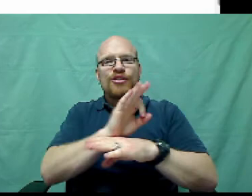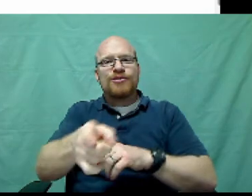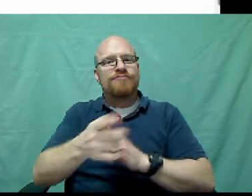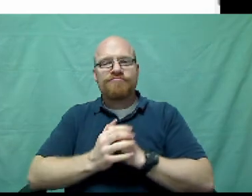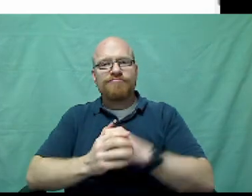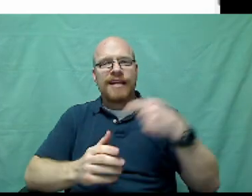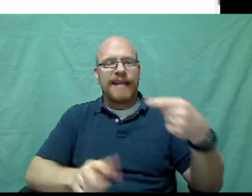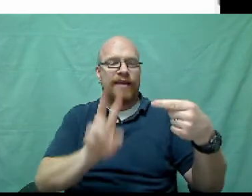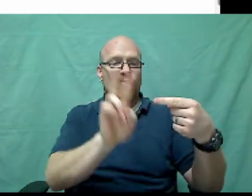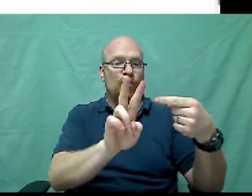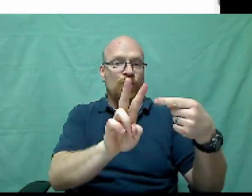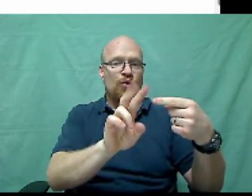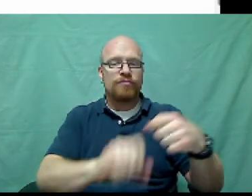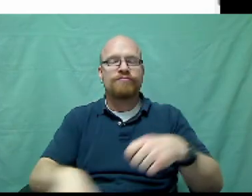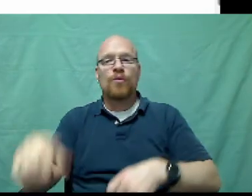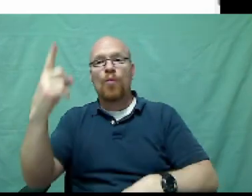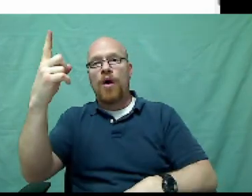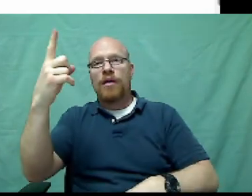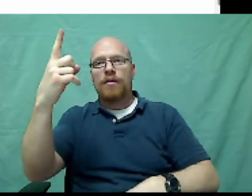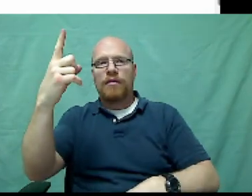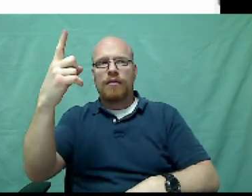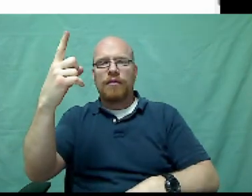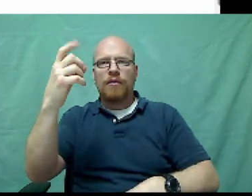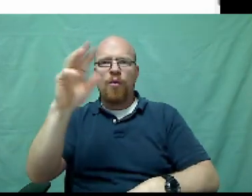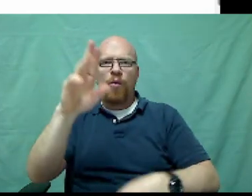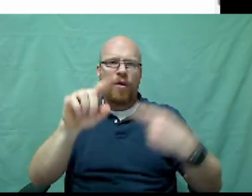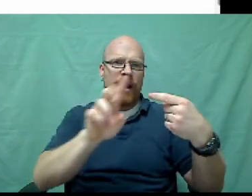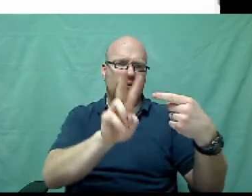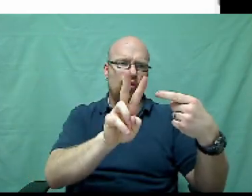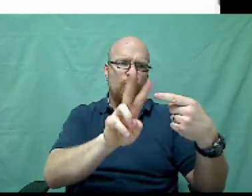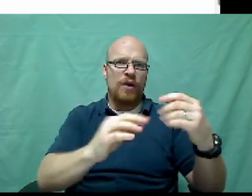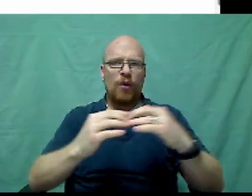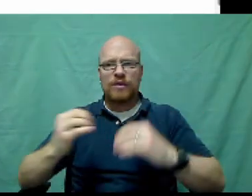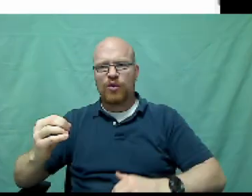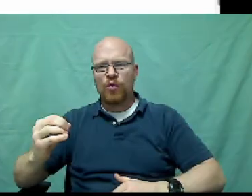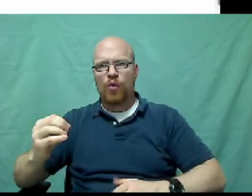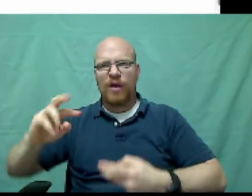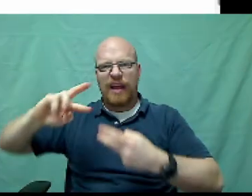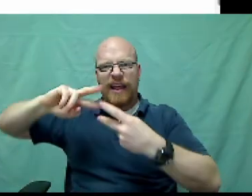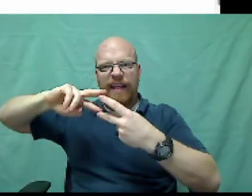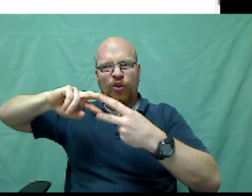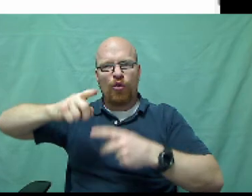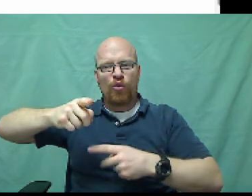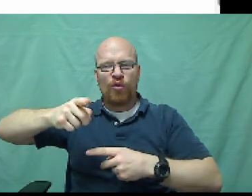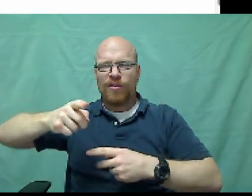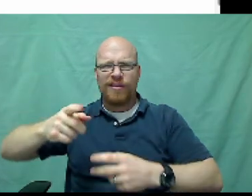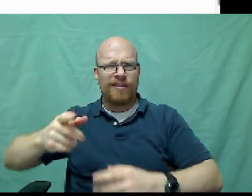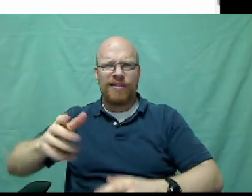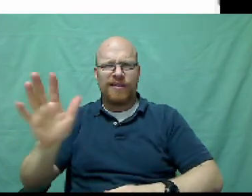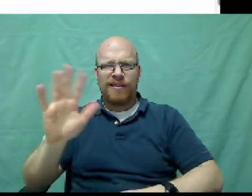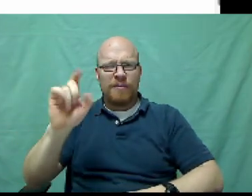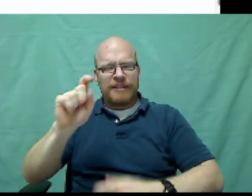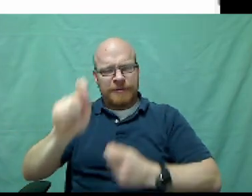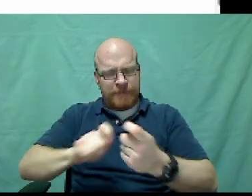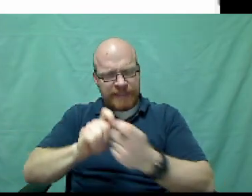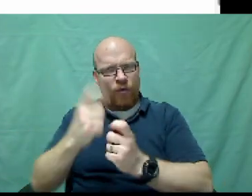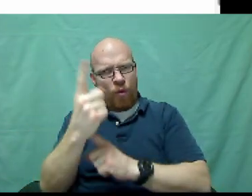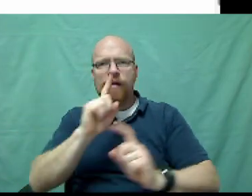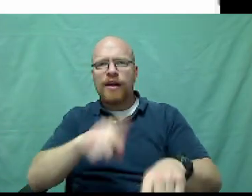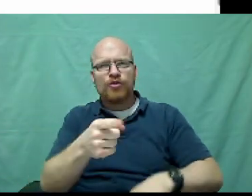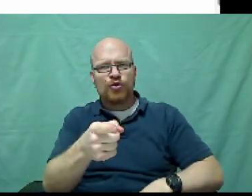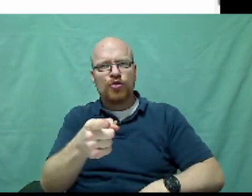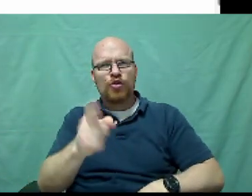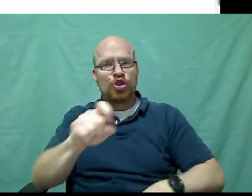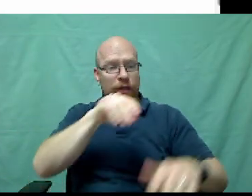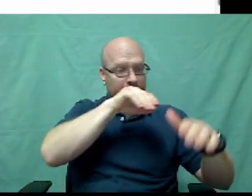That's not a function. -2 goes to 1, and then -2 goes to 0. Either 1 or 0. That can't happen.